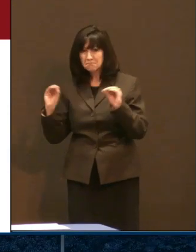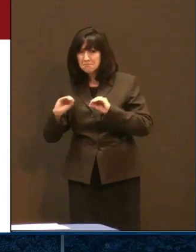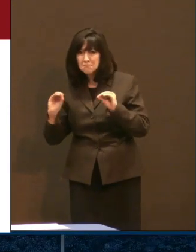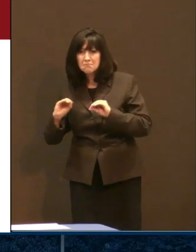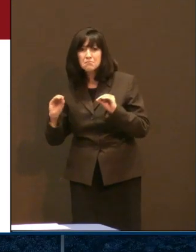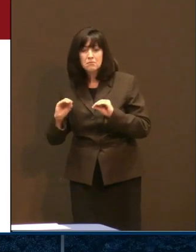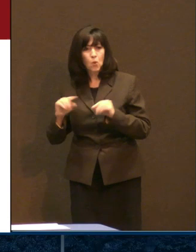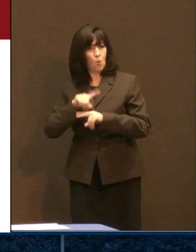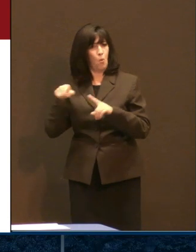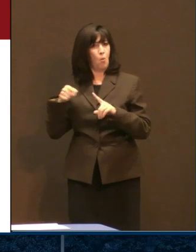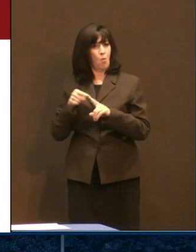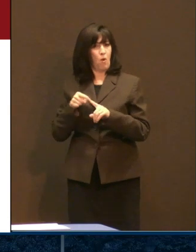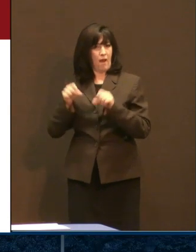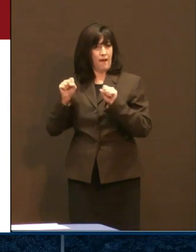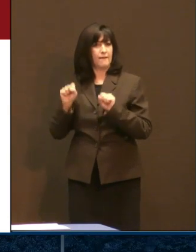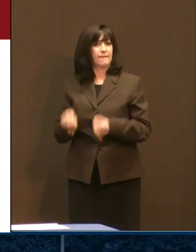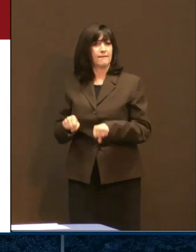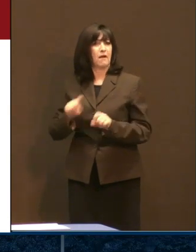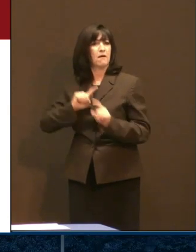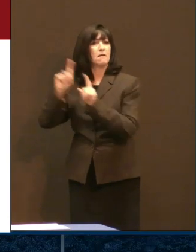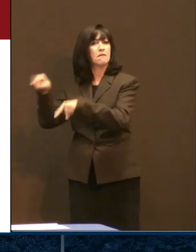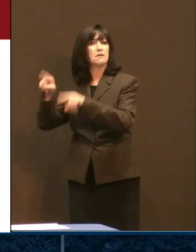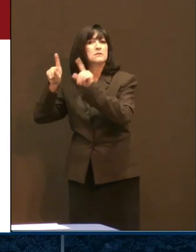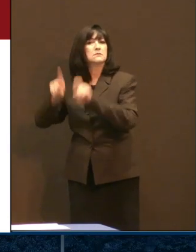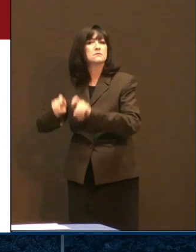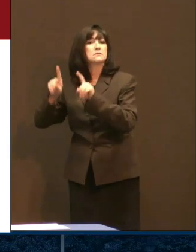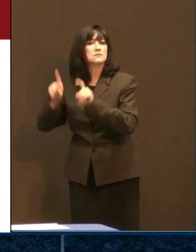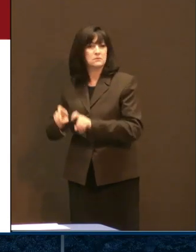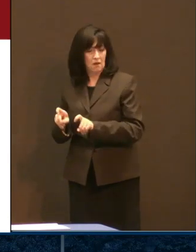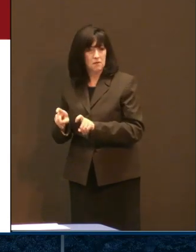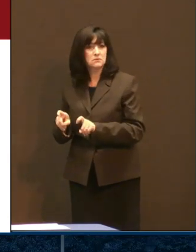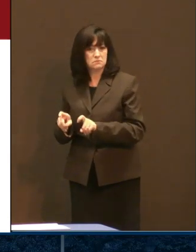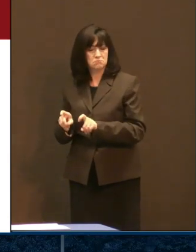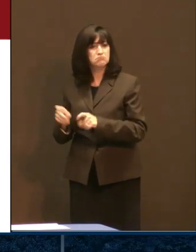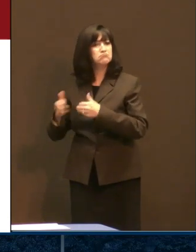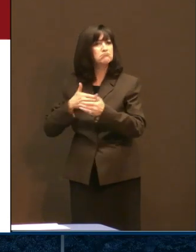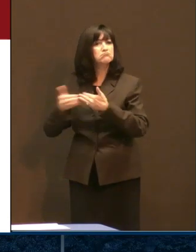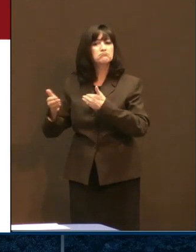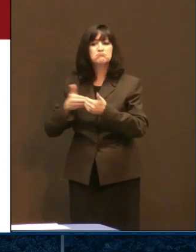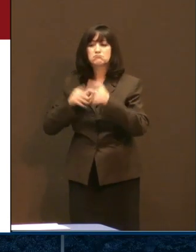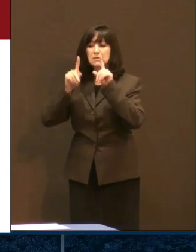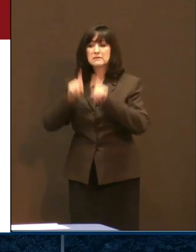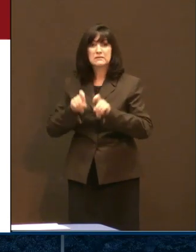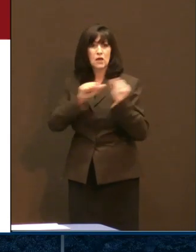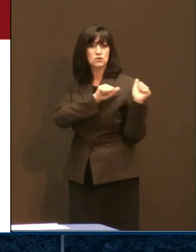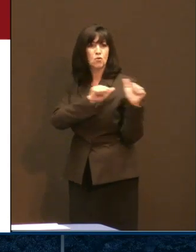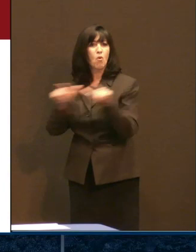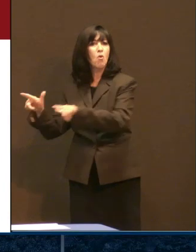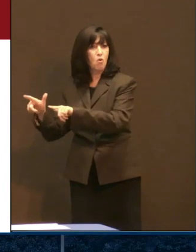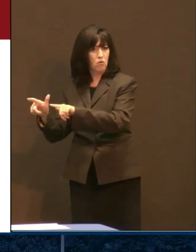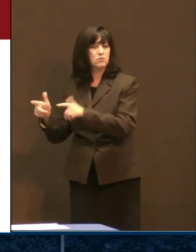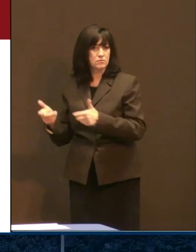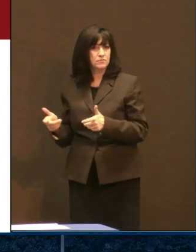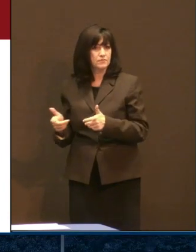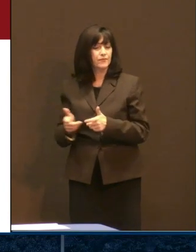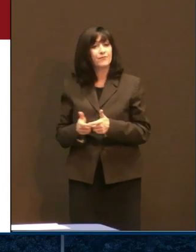need for them to have access. Long-term care residents, members of vulnerable